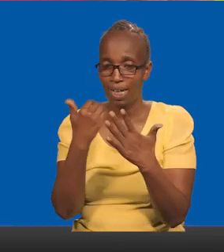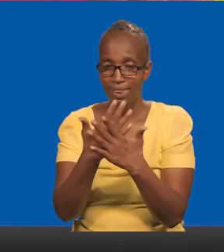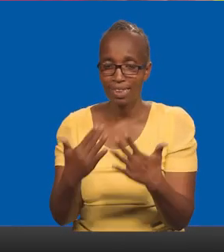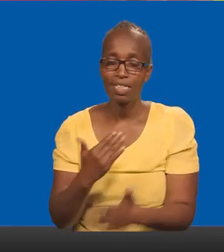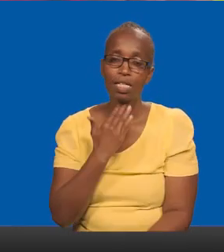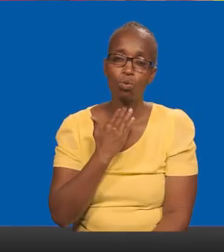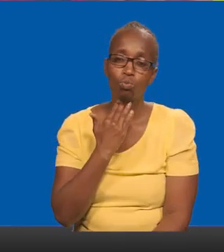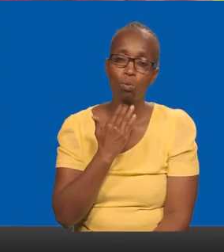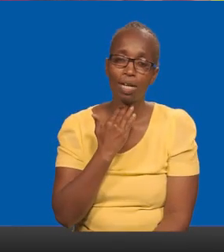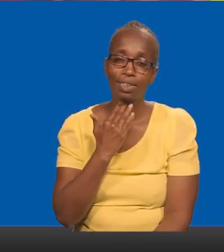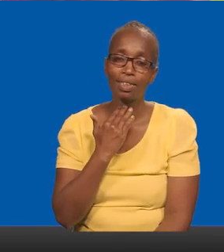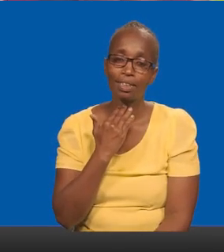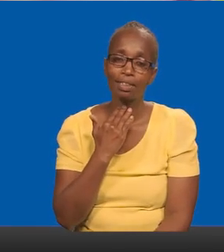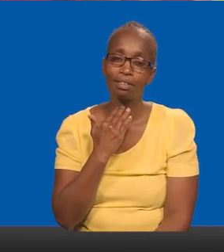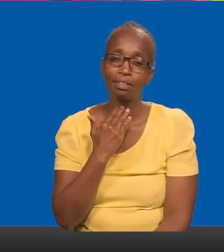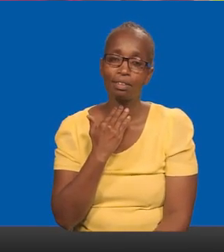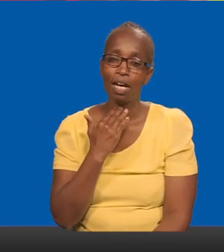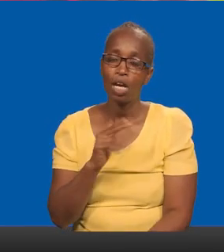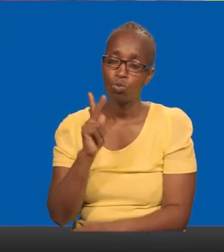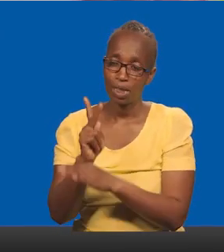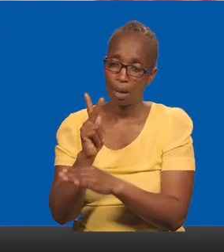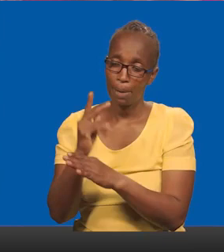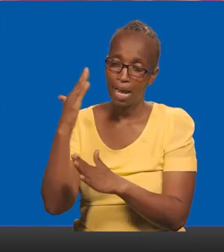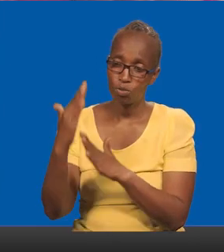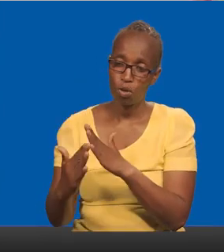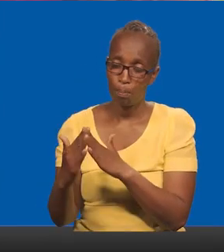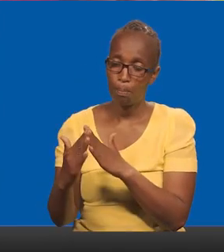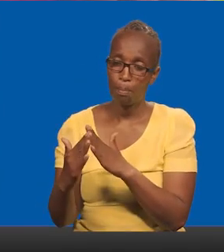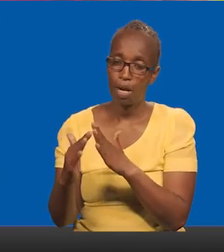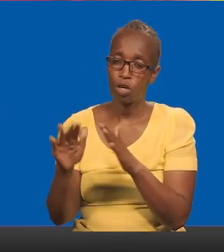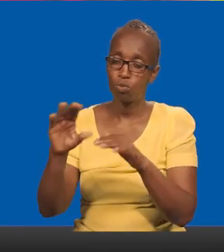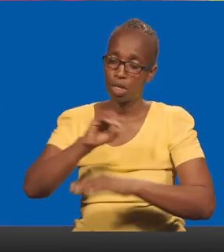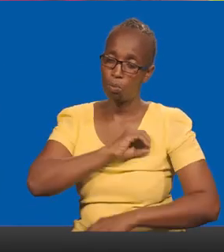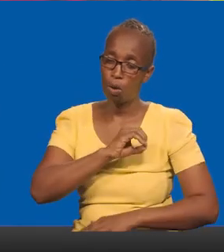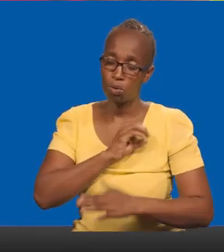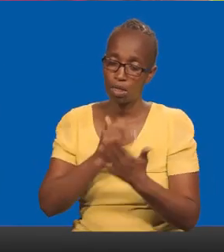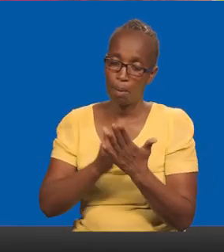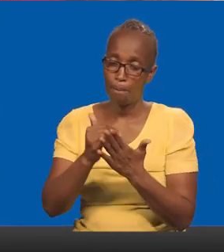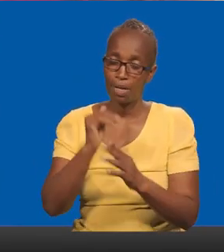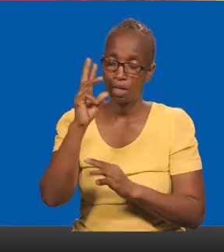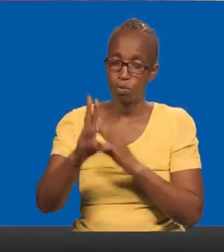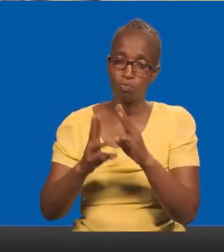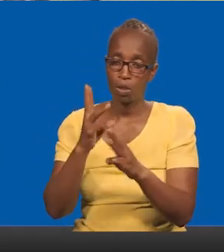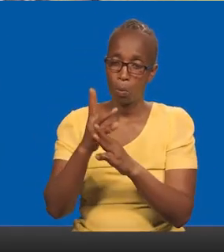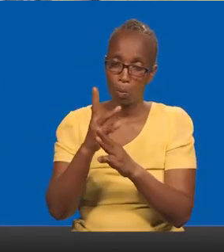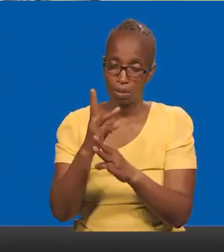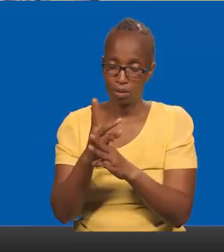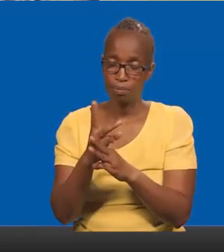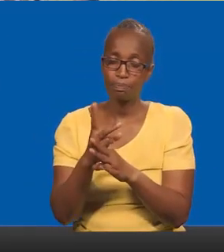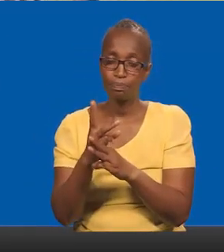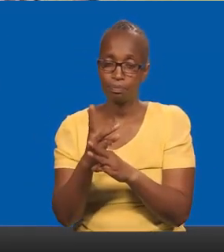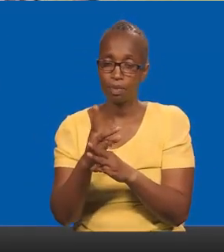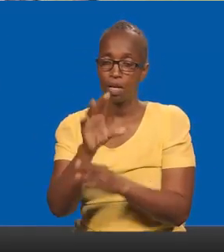these. We want to curtail that. We want to put a stop to that in our own part of the world, here in our school. Naye mwalimu